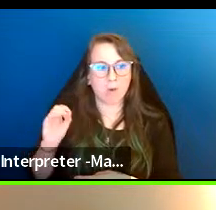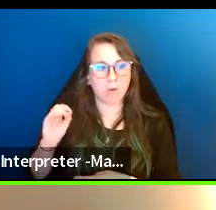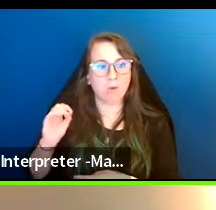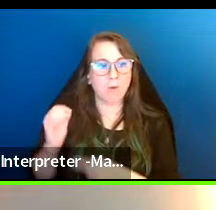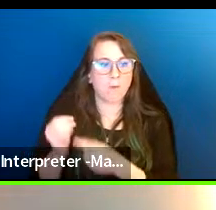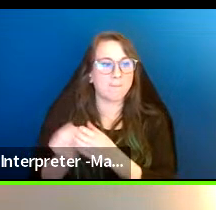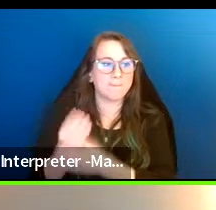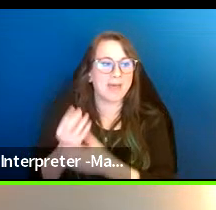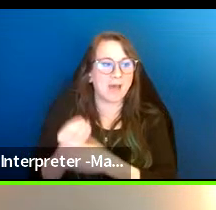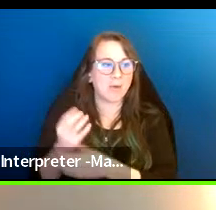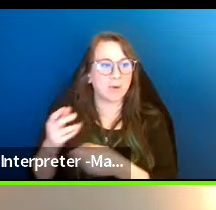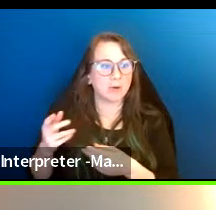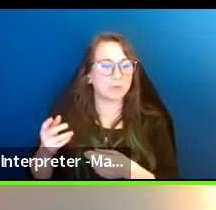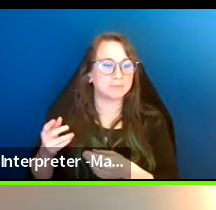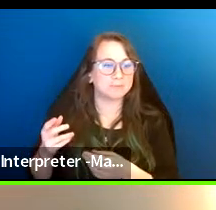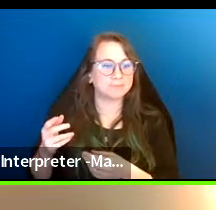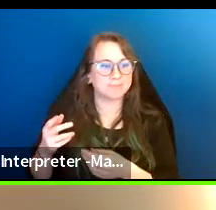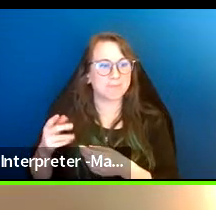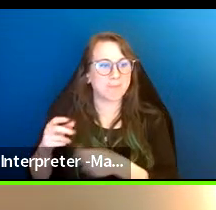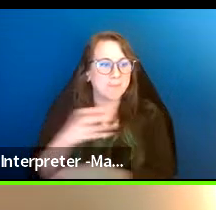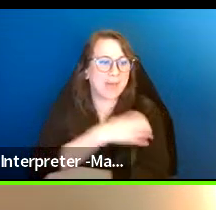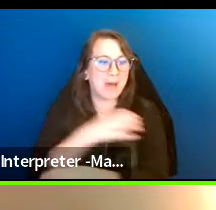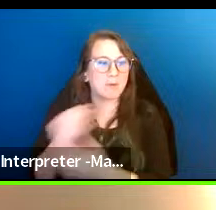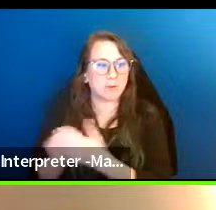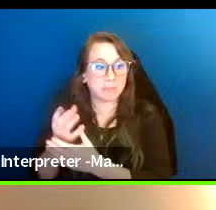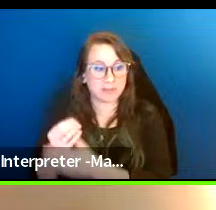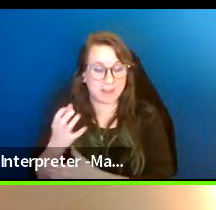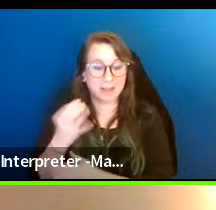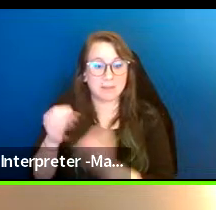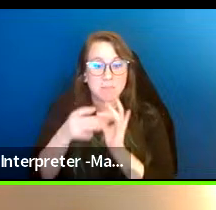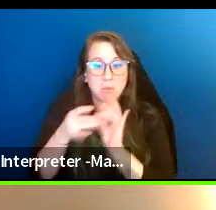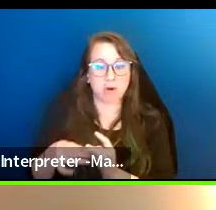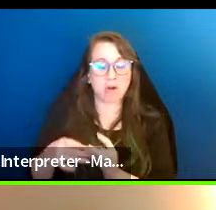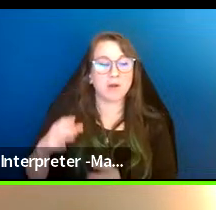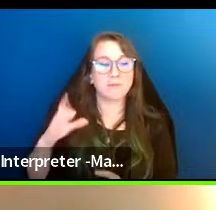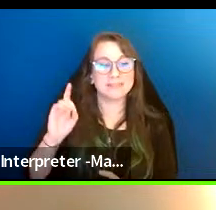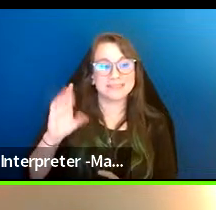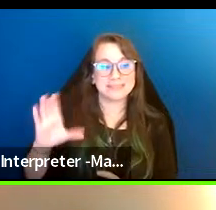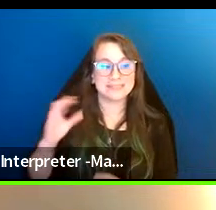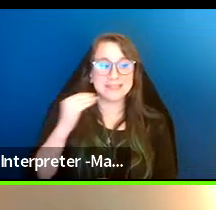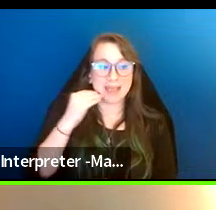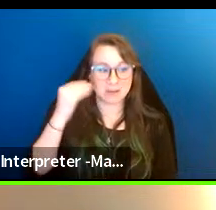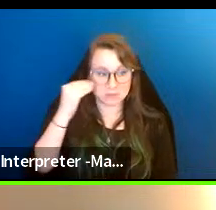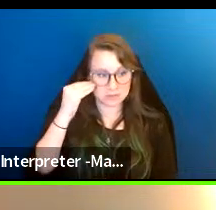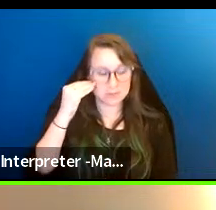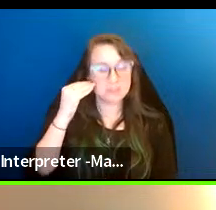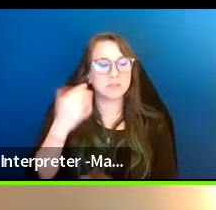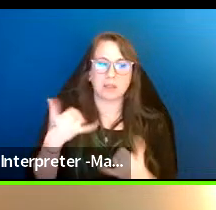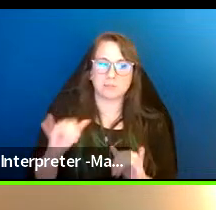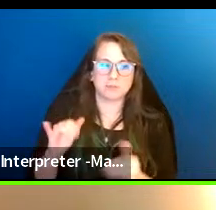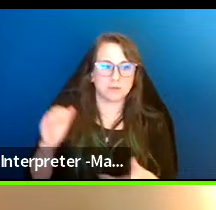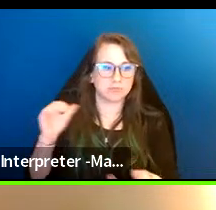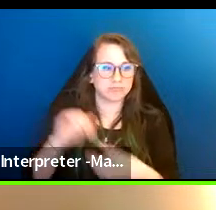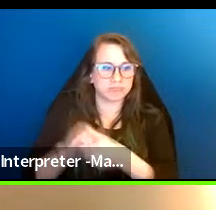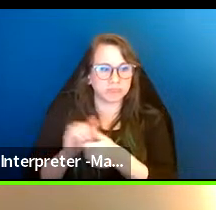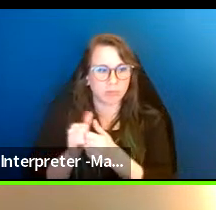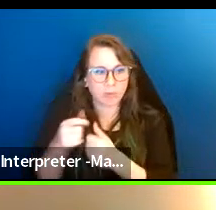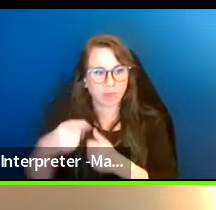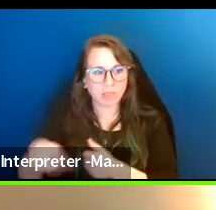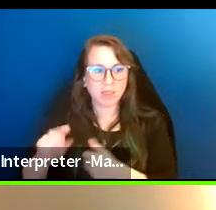the property of the DC Housing, and I am still working with them to get